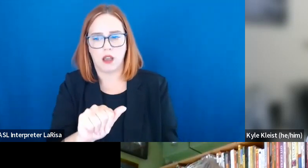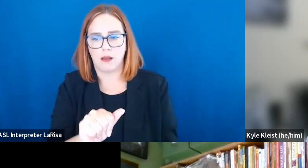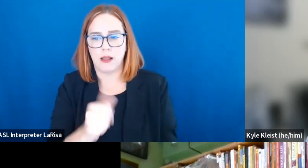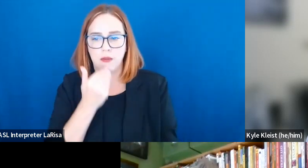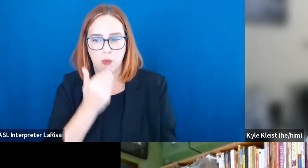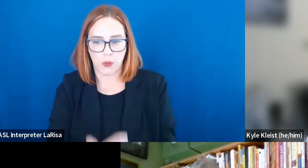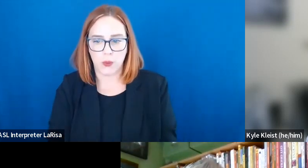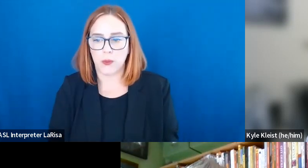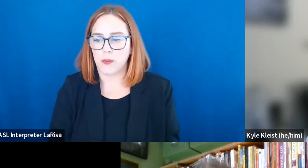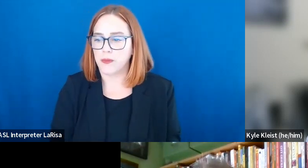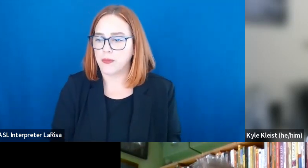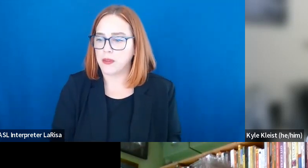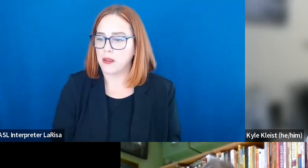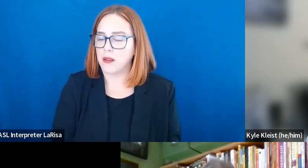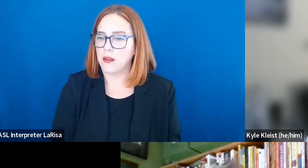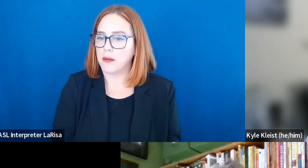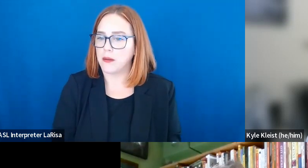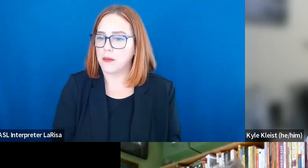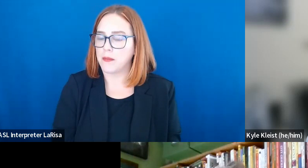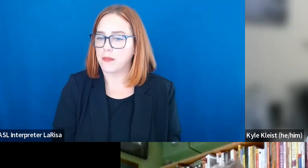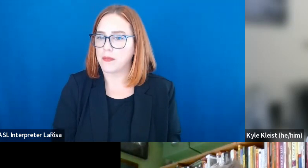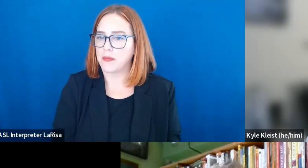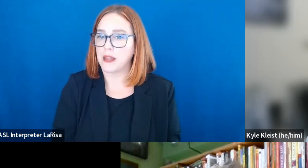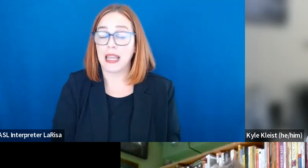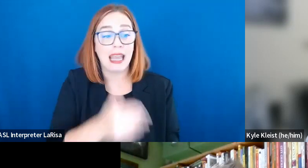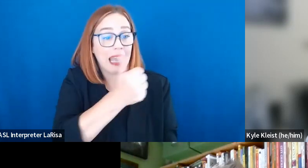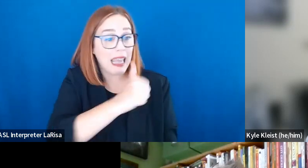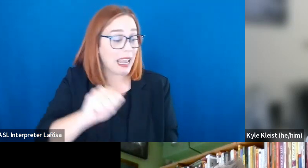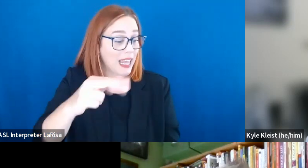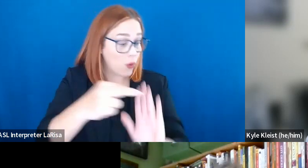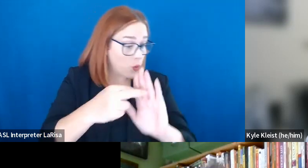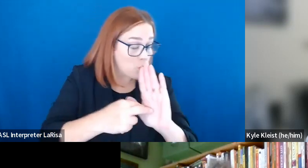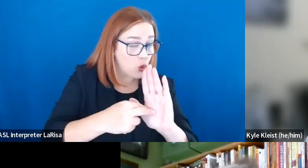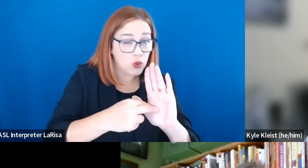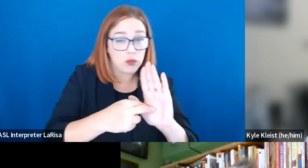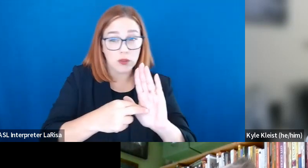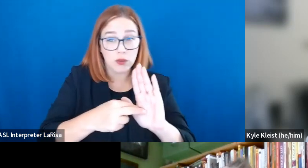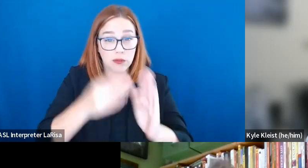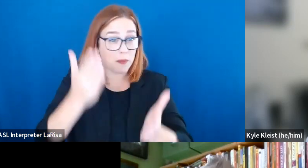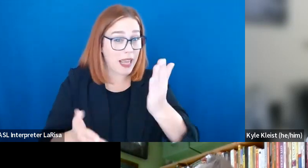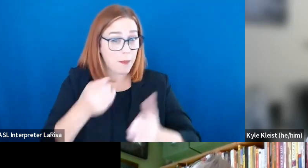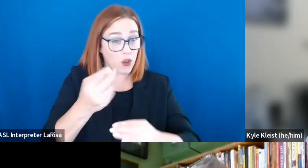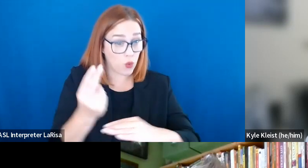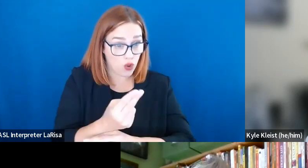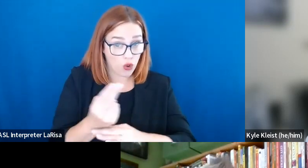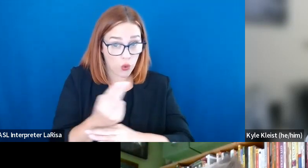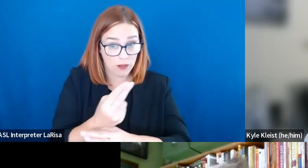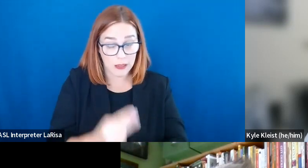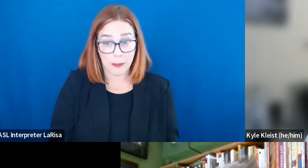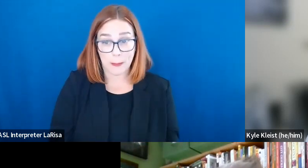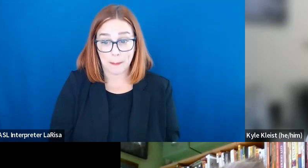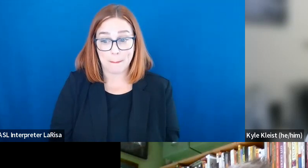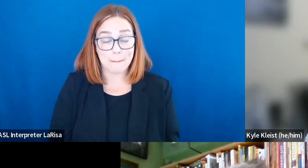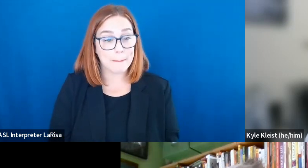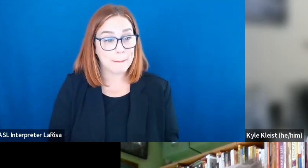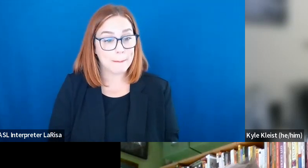of any guidelines that people might use in support groups. Obviously, we've already mentioned things